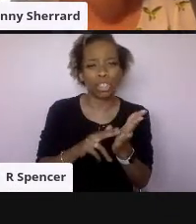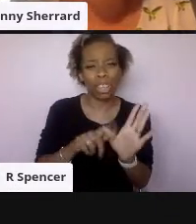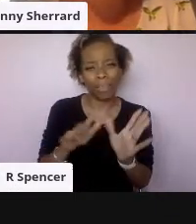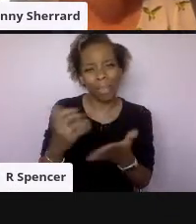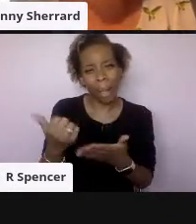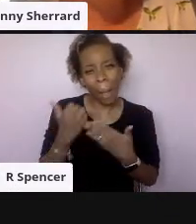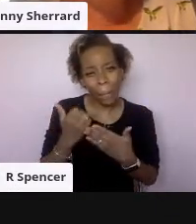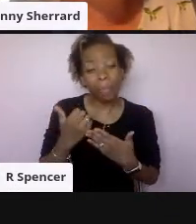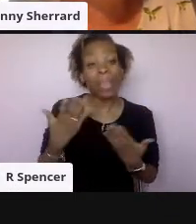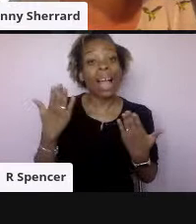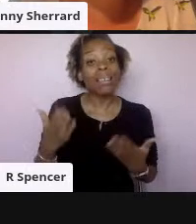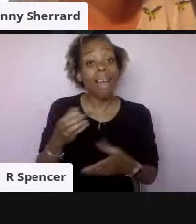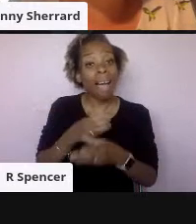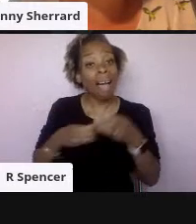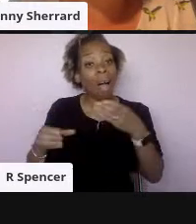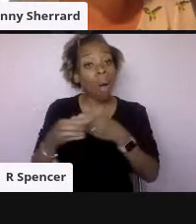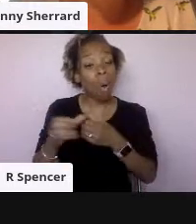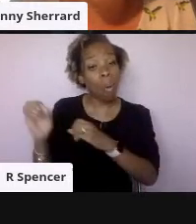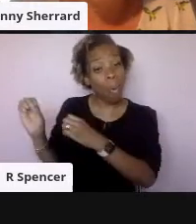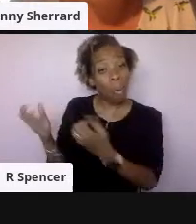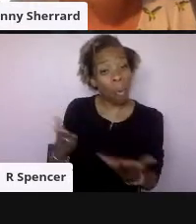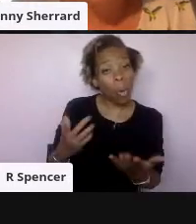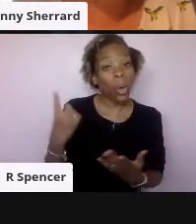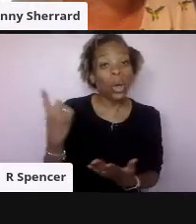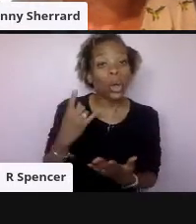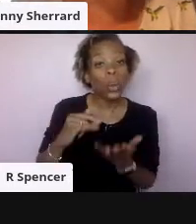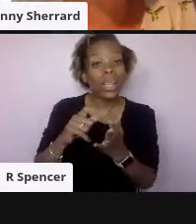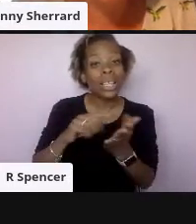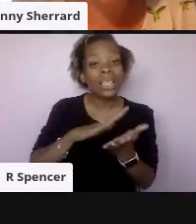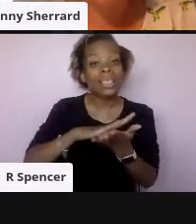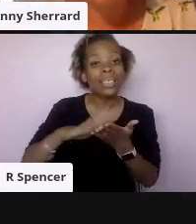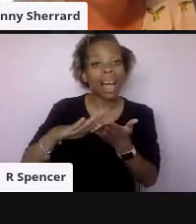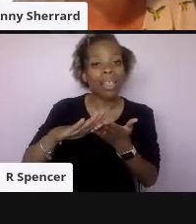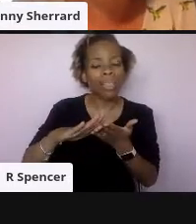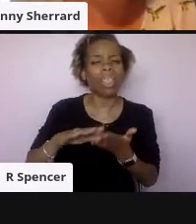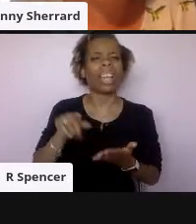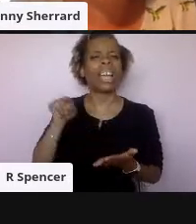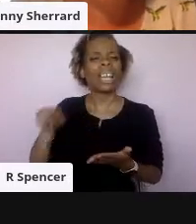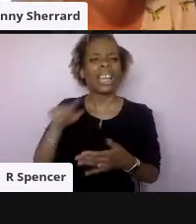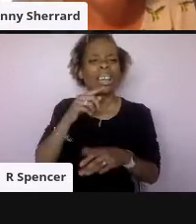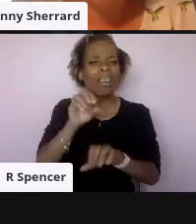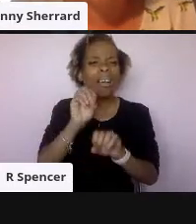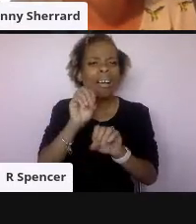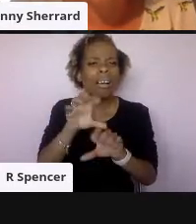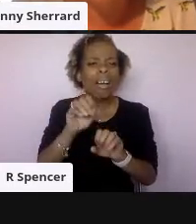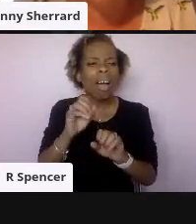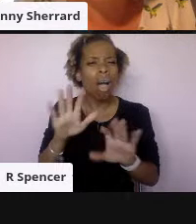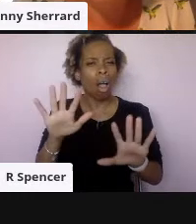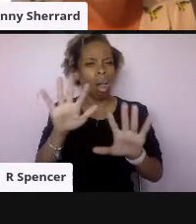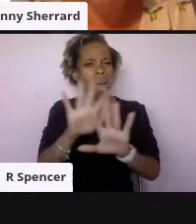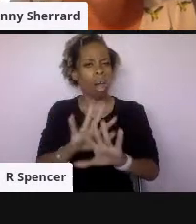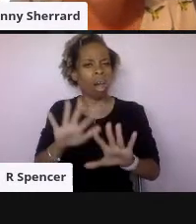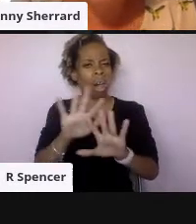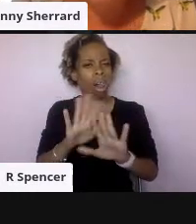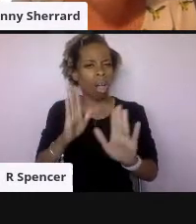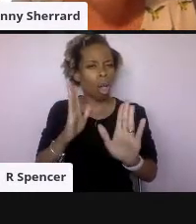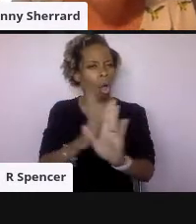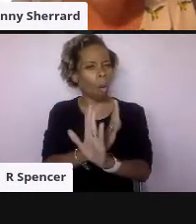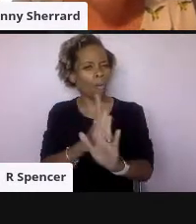who's going to give a bit of an overview of some of the less obvious things that we might want to be thinking about when it comes